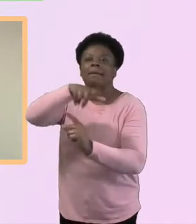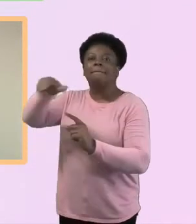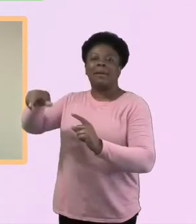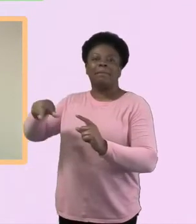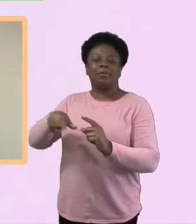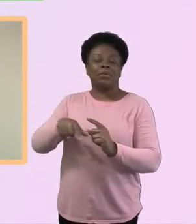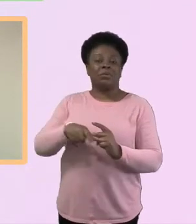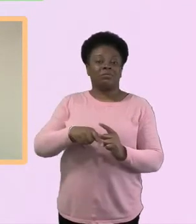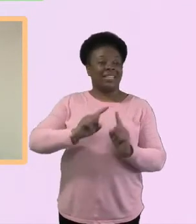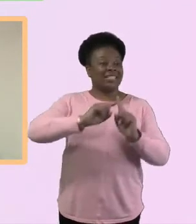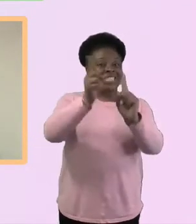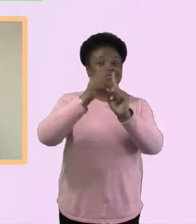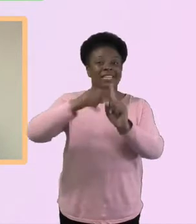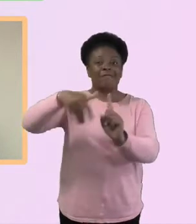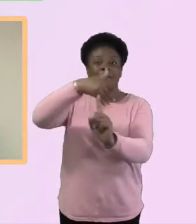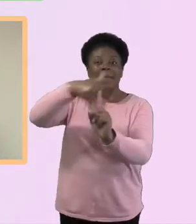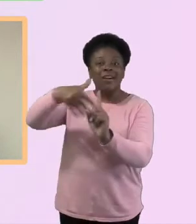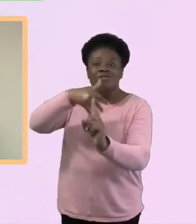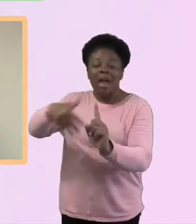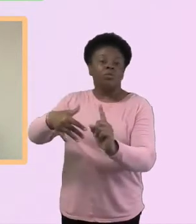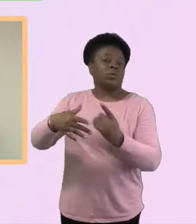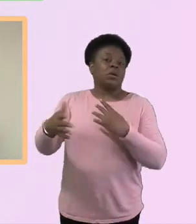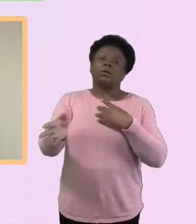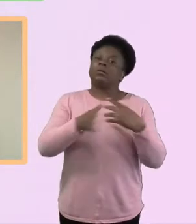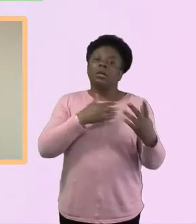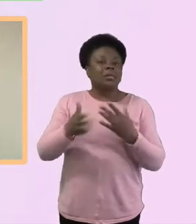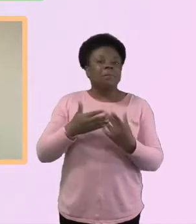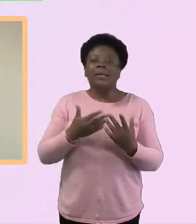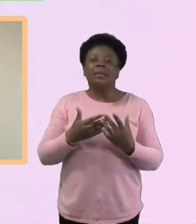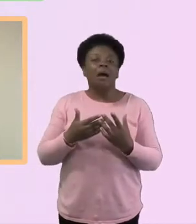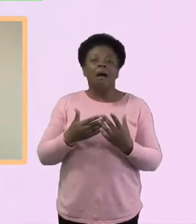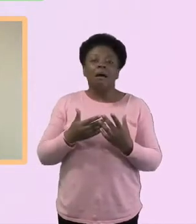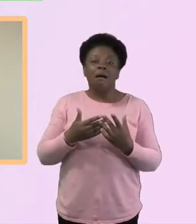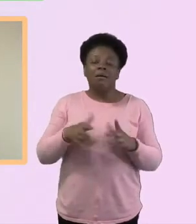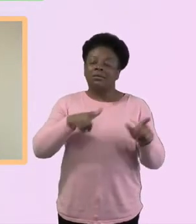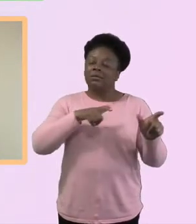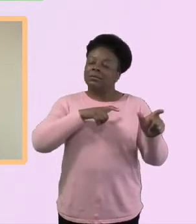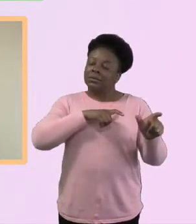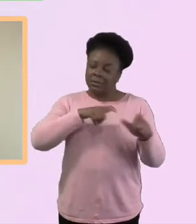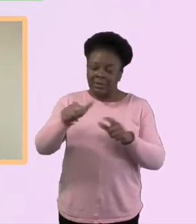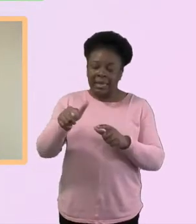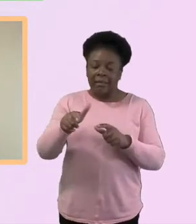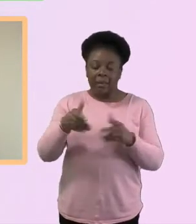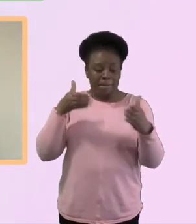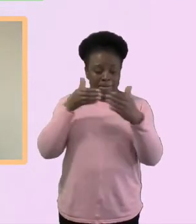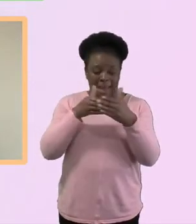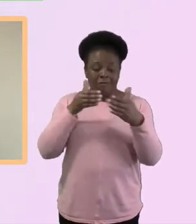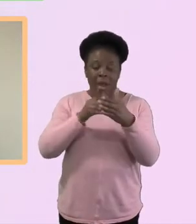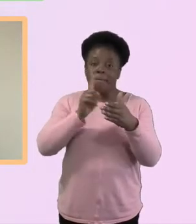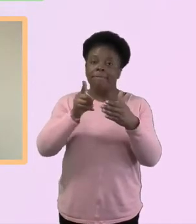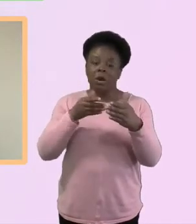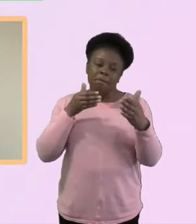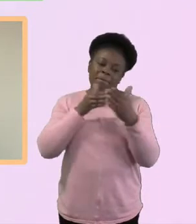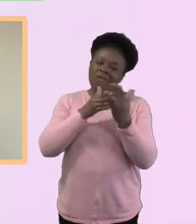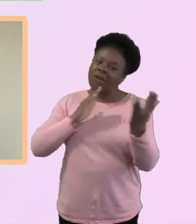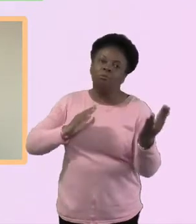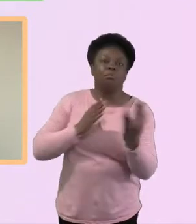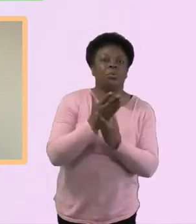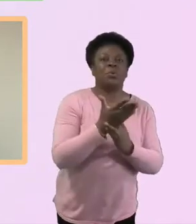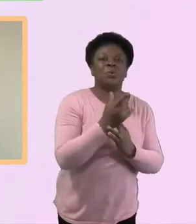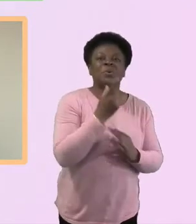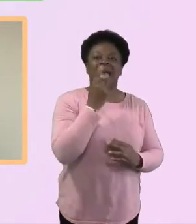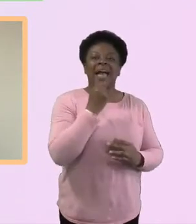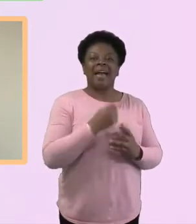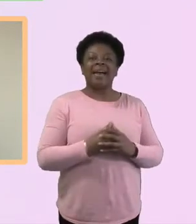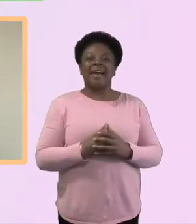who wouldn't necessarily be together normally, but how, how, how she's seeing those barriers being broken down. And again, you know, gosh, this is so